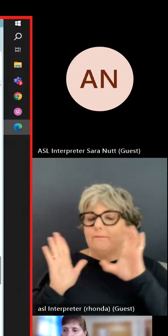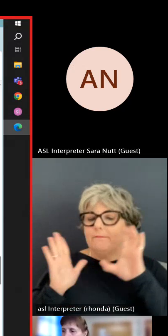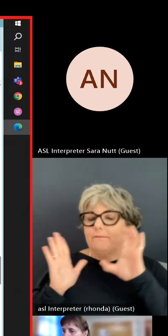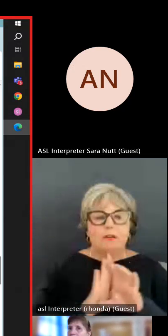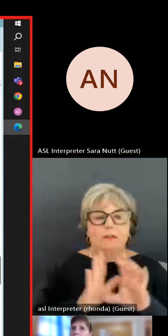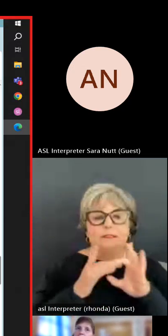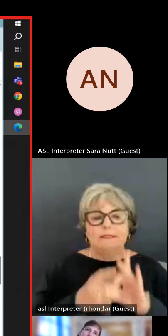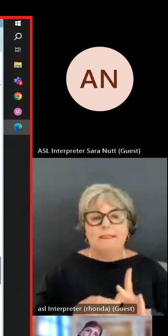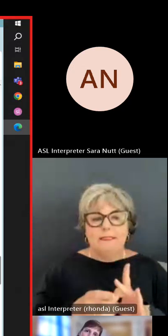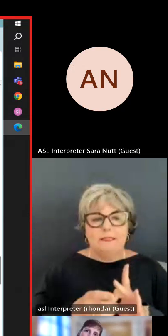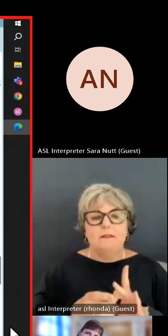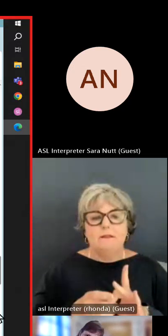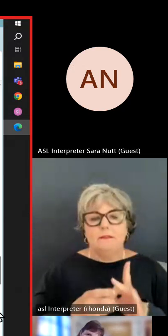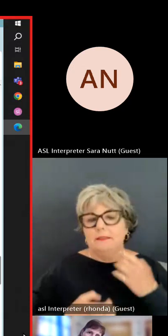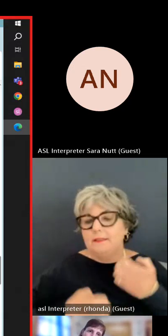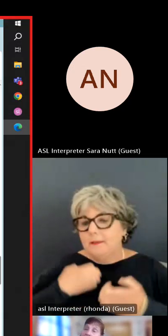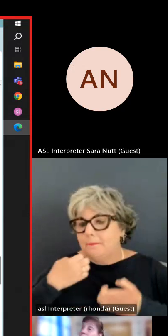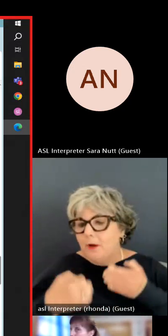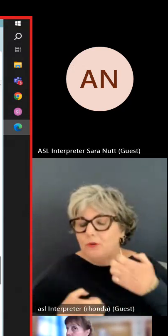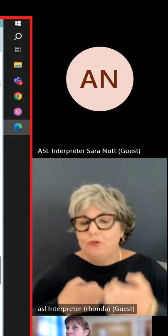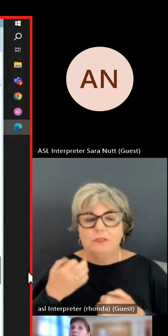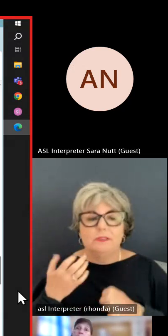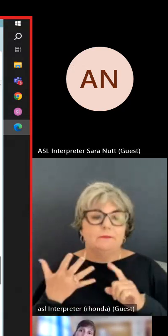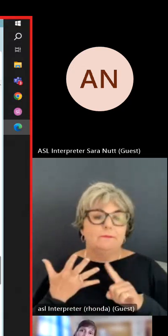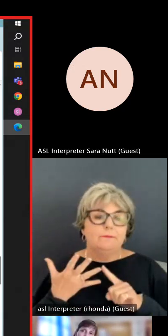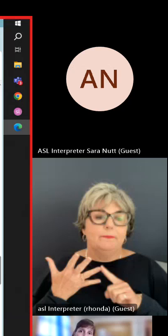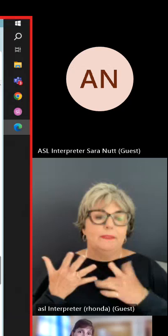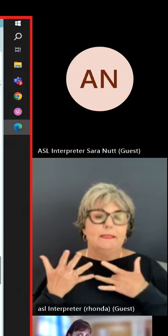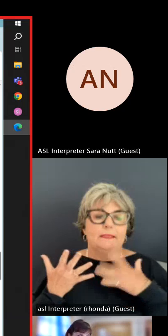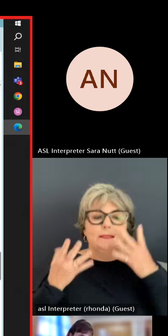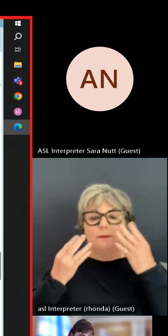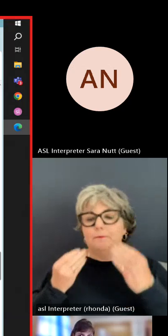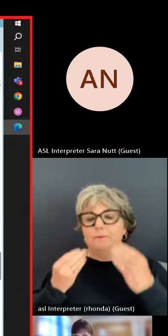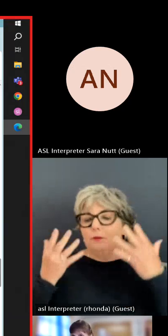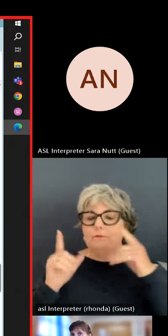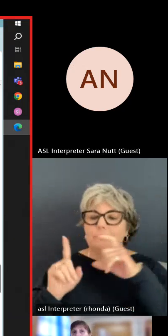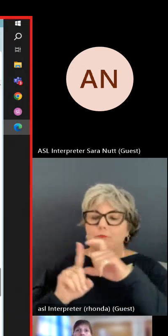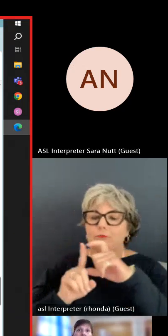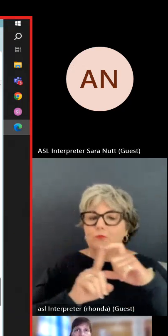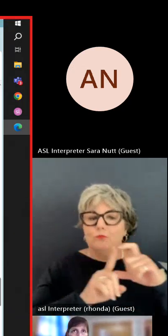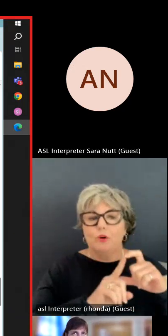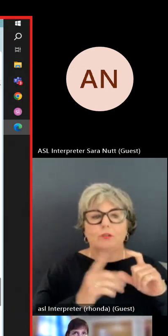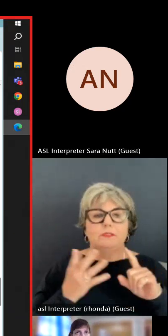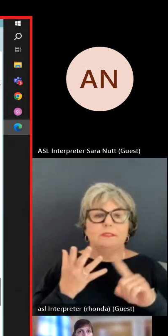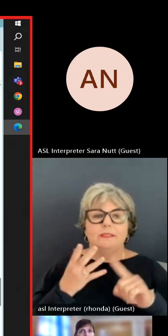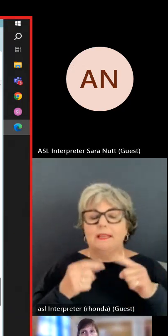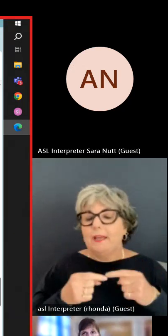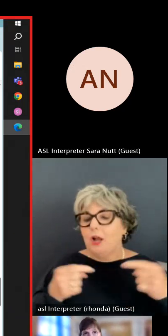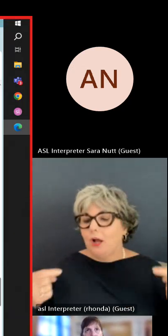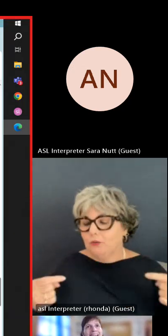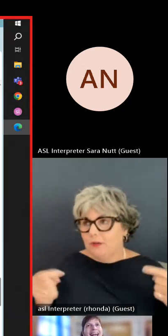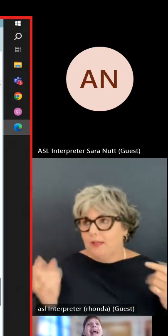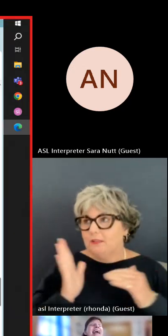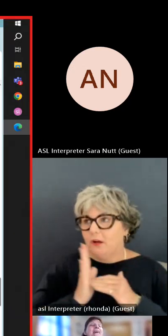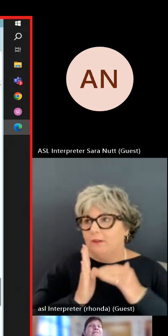used to convey meaning and emotion. And you usually see beautiful typography or text and contrast used for